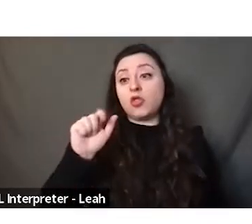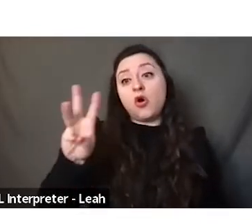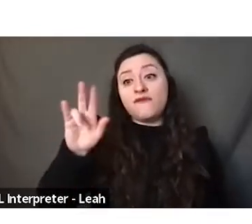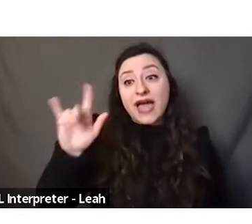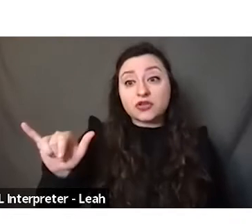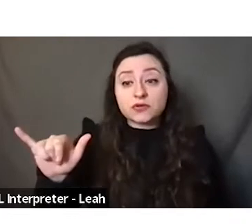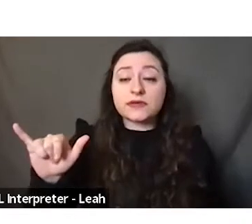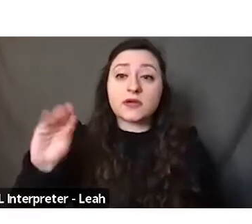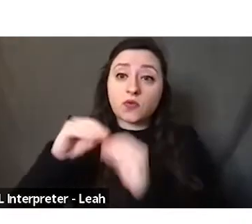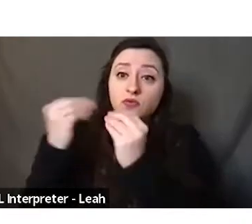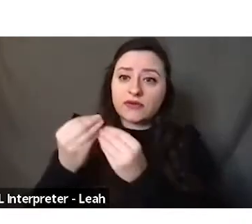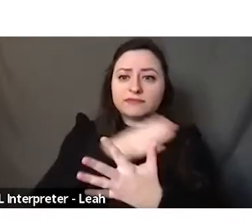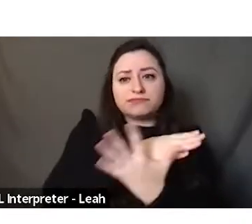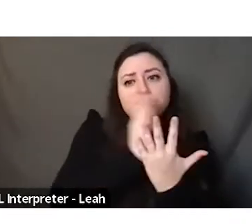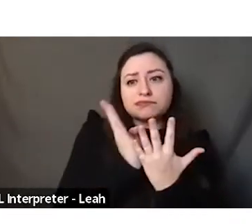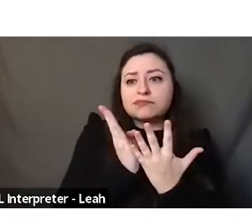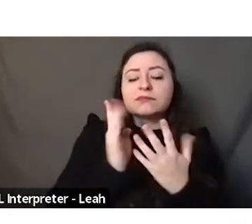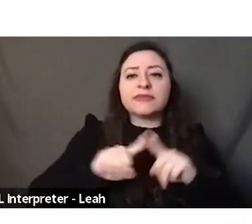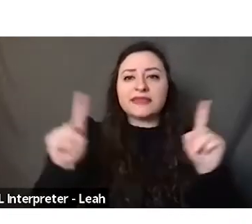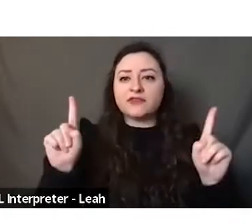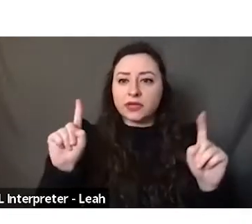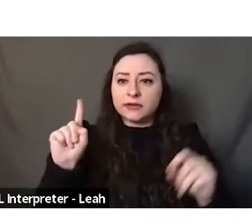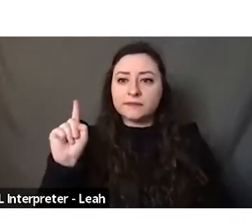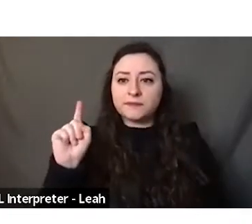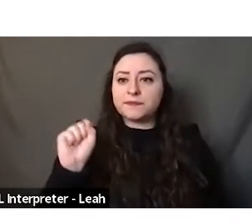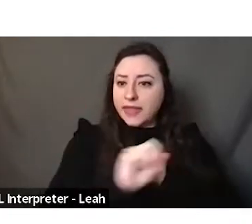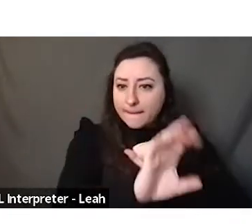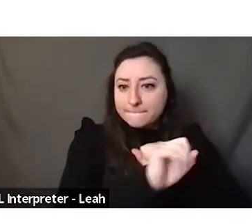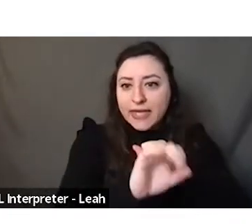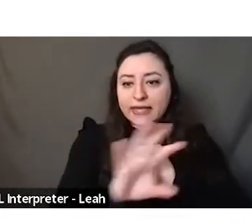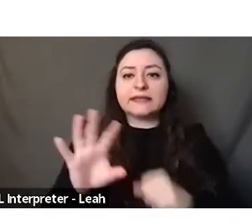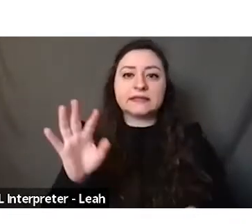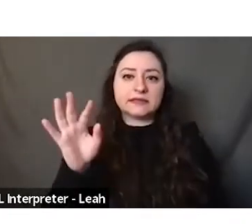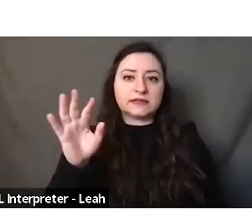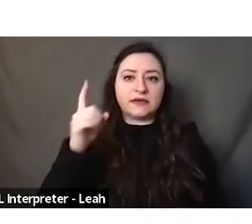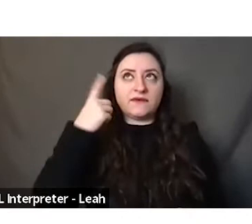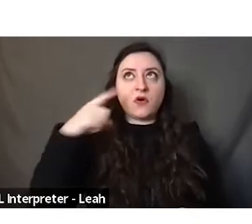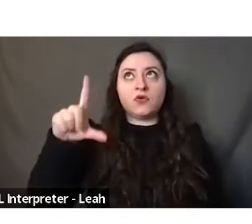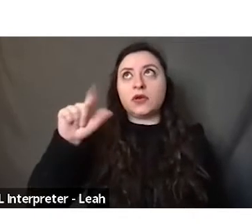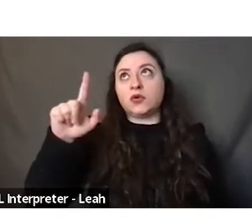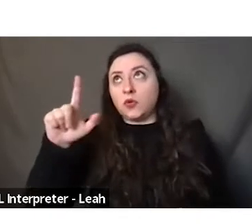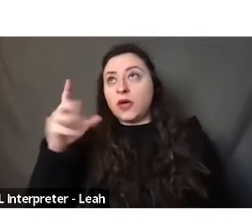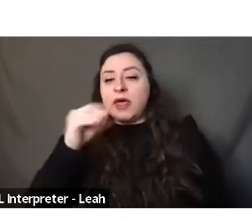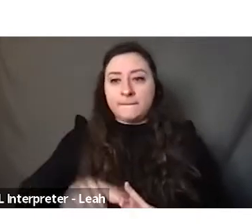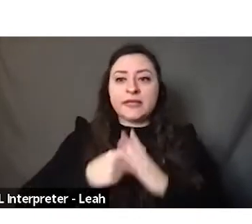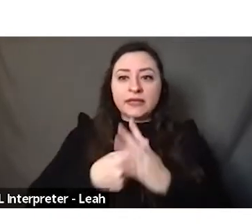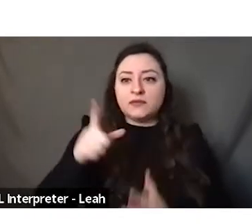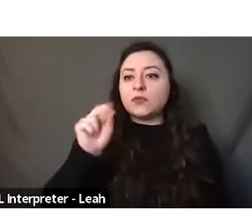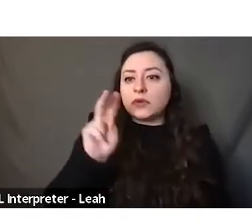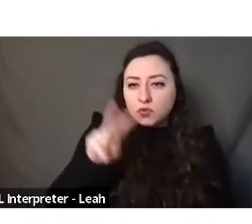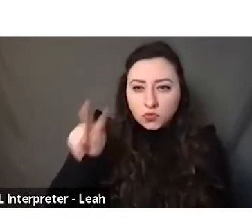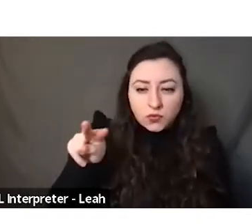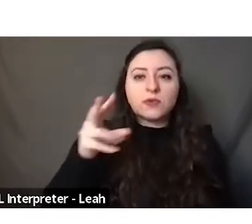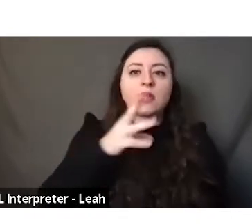done a series of campaigns between the end of the 2021 year and the beginning of 2022,